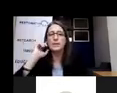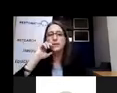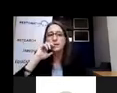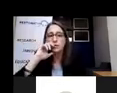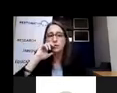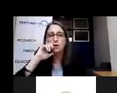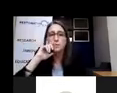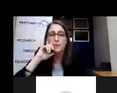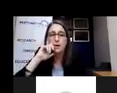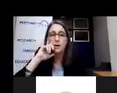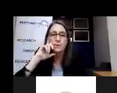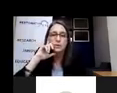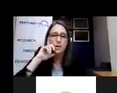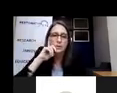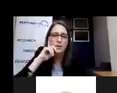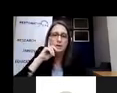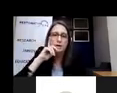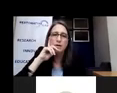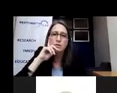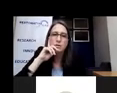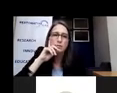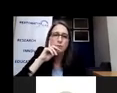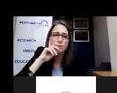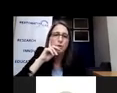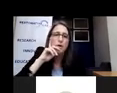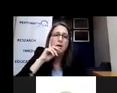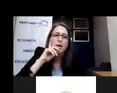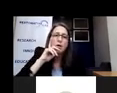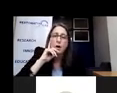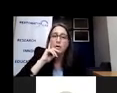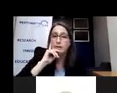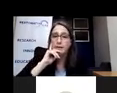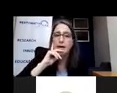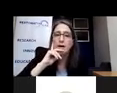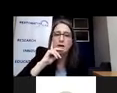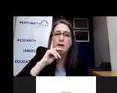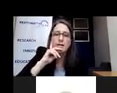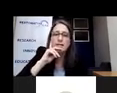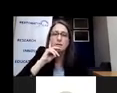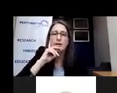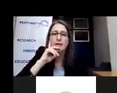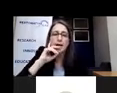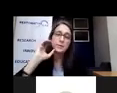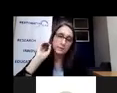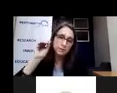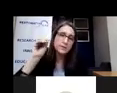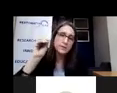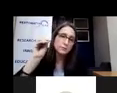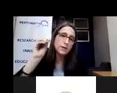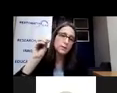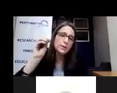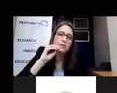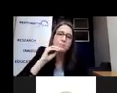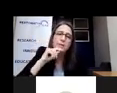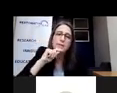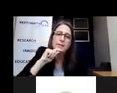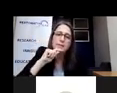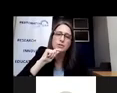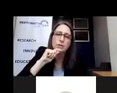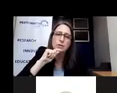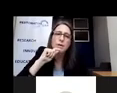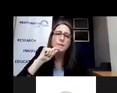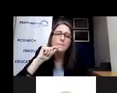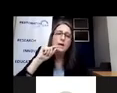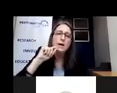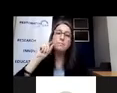a complaint and there's already been harm and jeopardy caused to those who are in care. And so I think absolutely it's the right question to build it